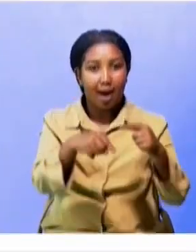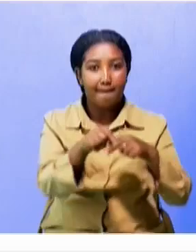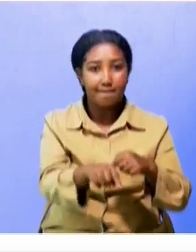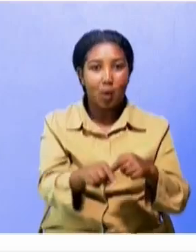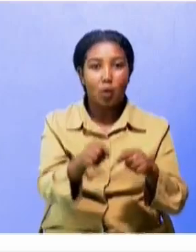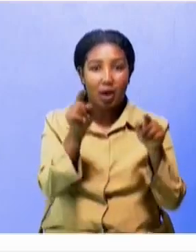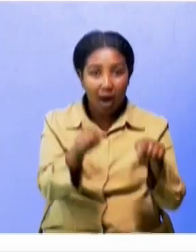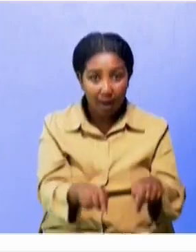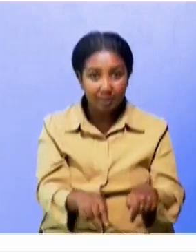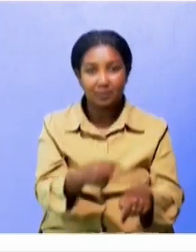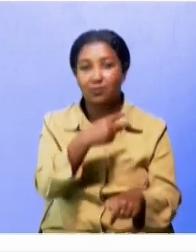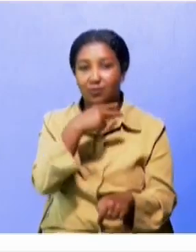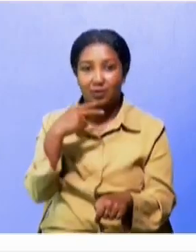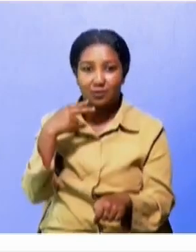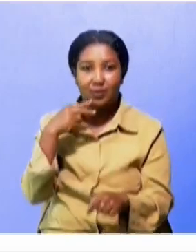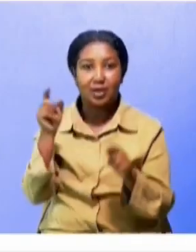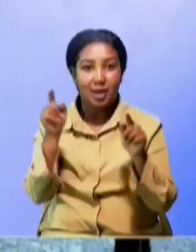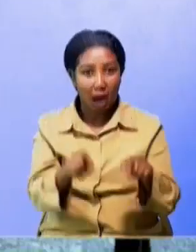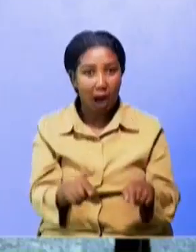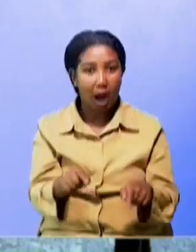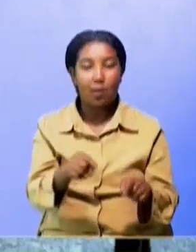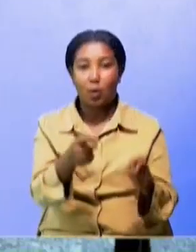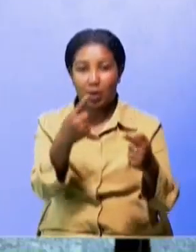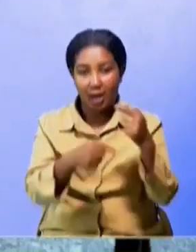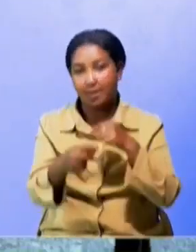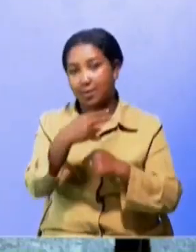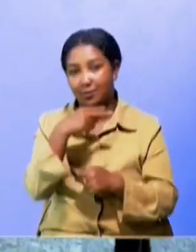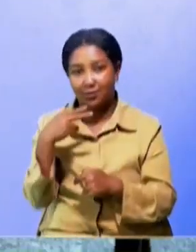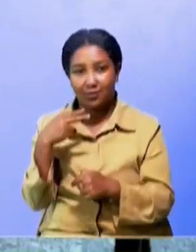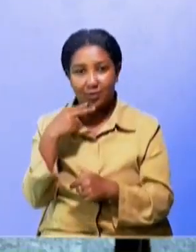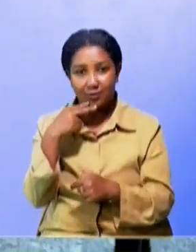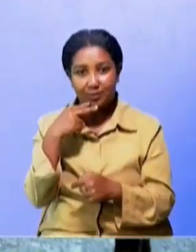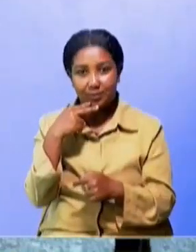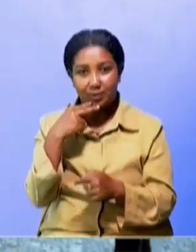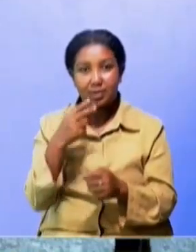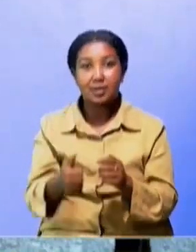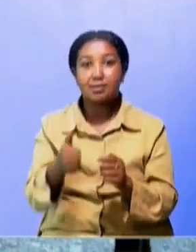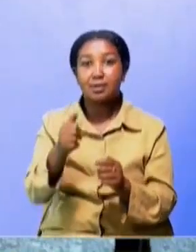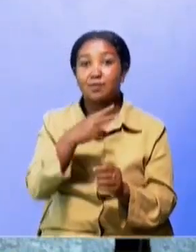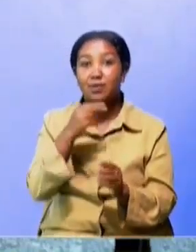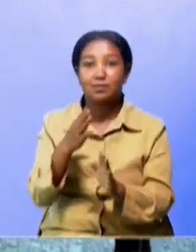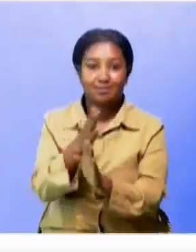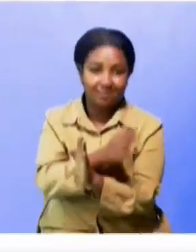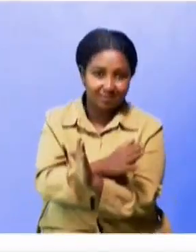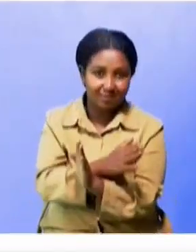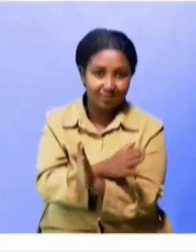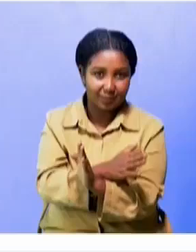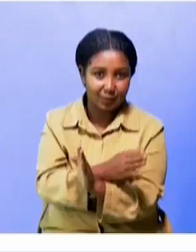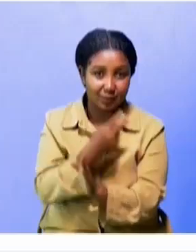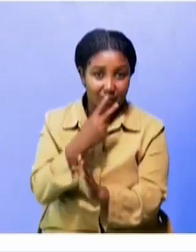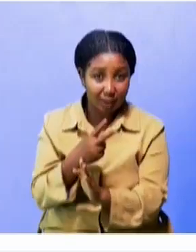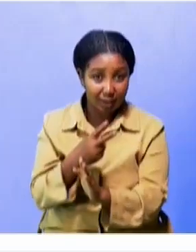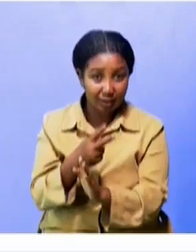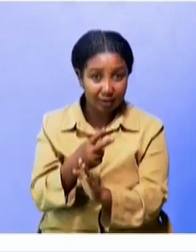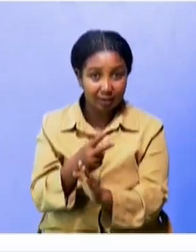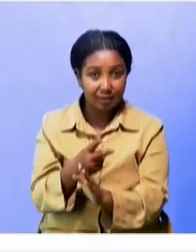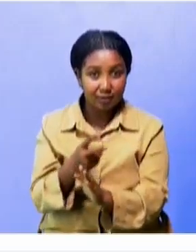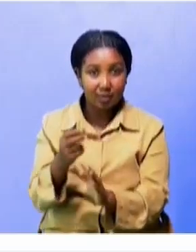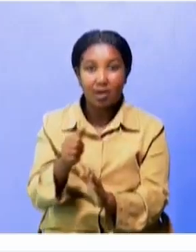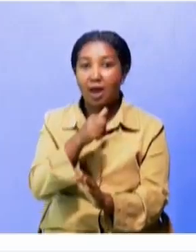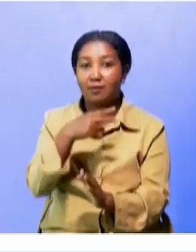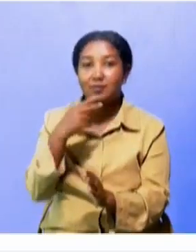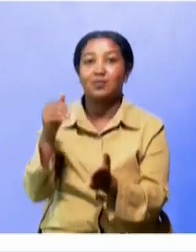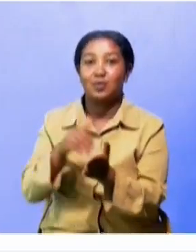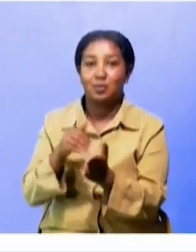is a verb. This is a verb, students. And then before the main verb means here it is. Here is the adverbs